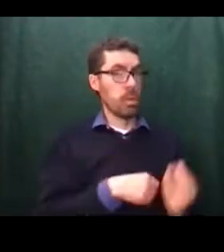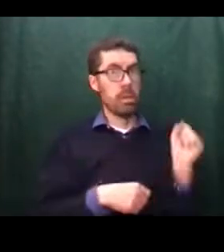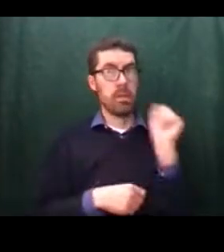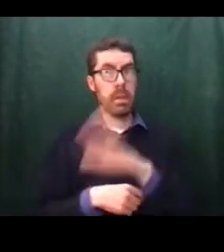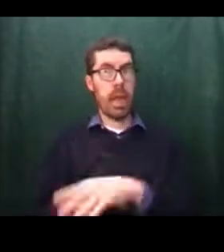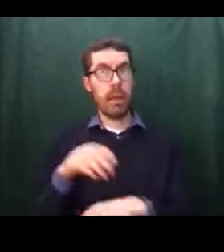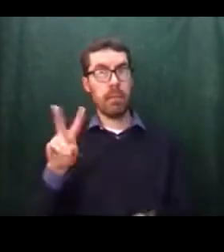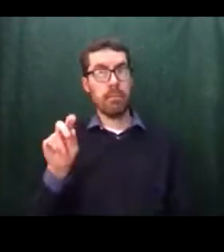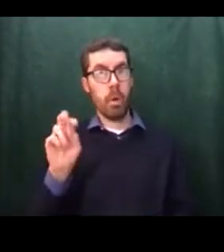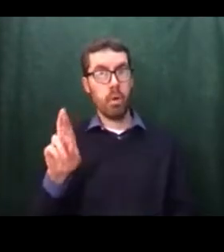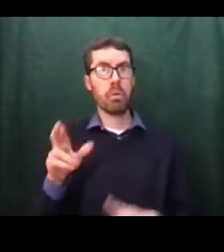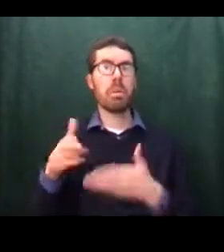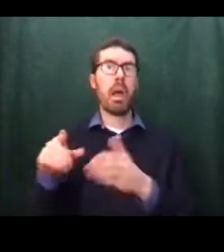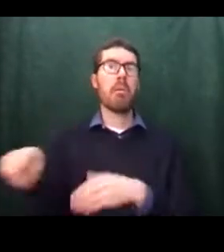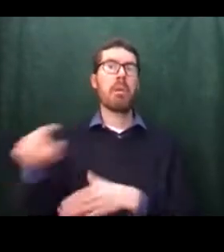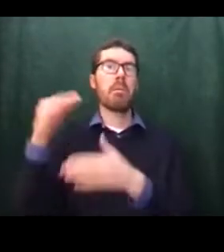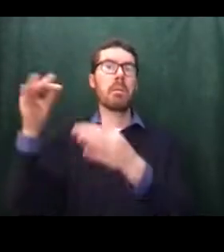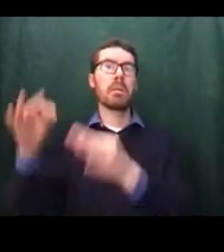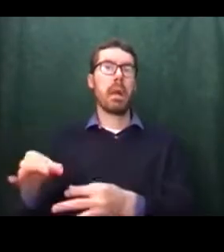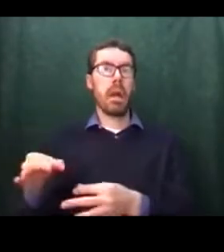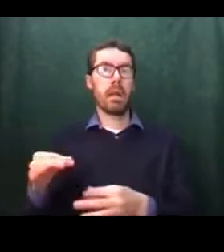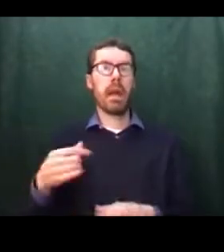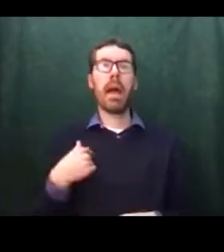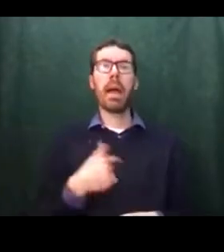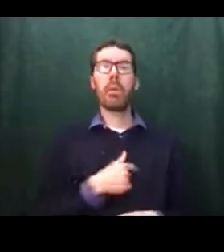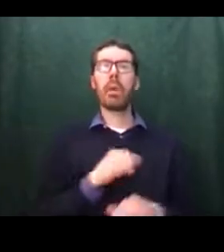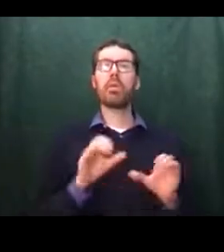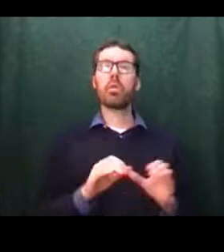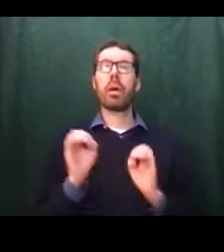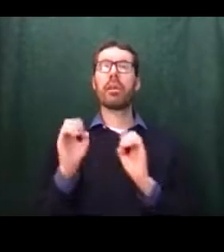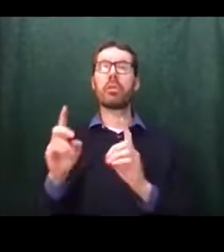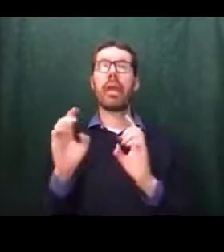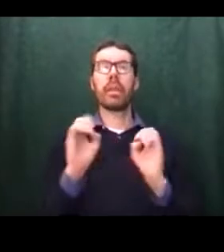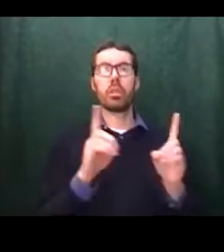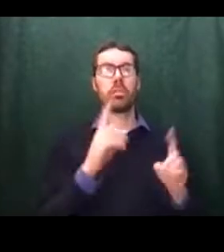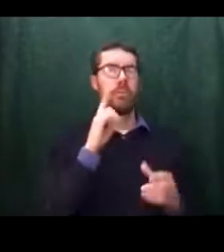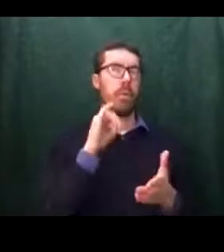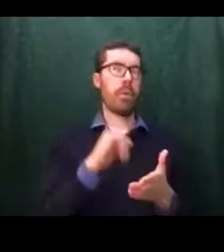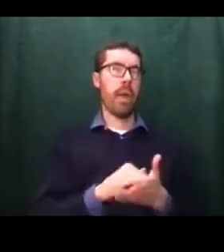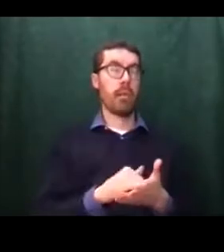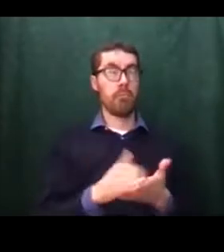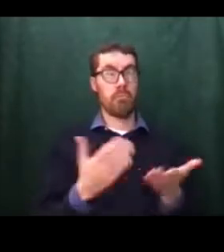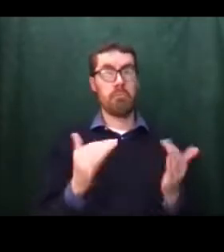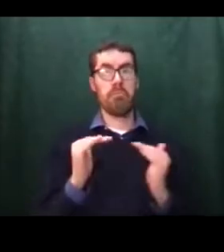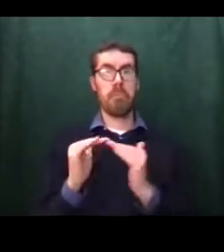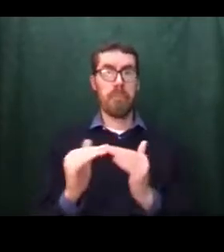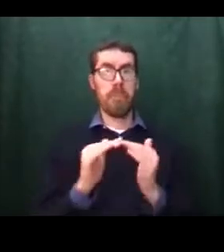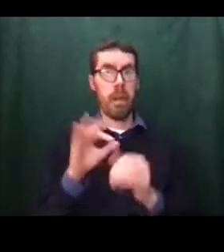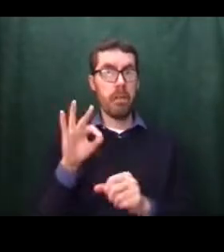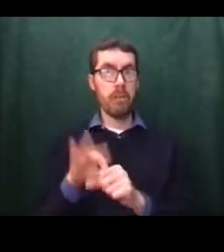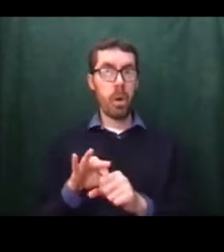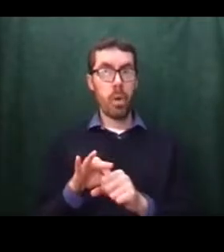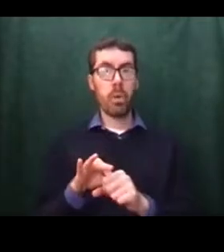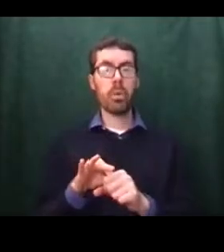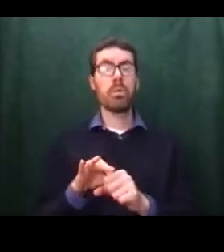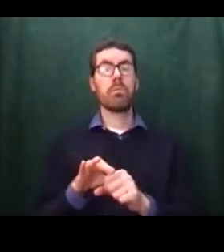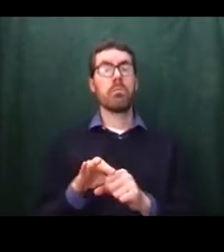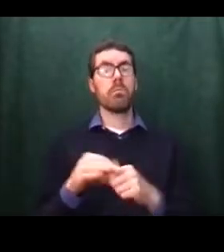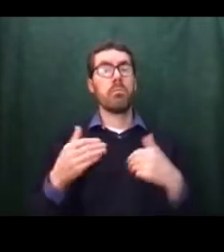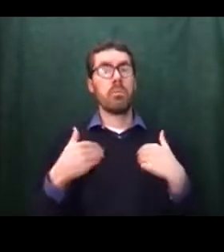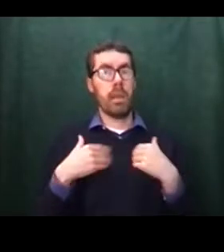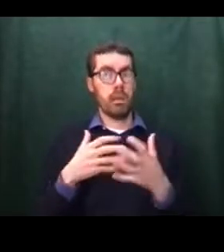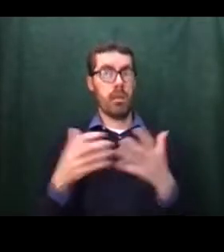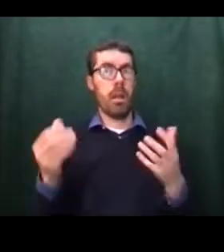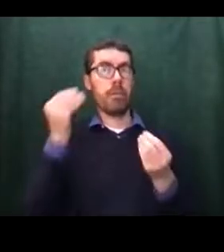they will decide. And we'll do a lot of the education around it. So, Fair Vote has a lot of information